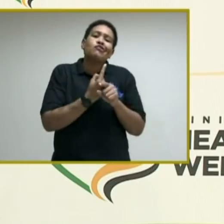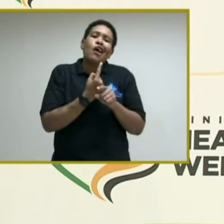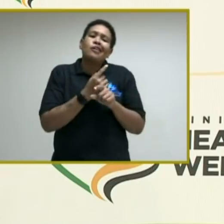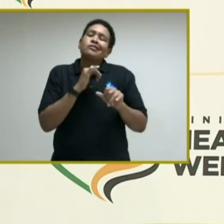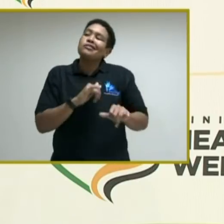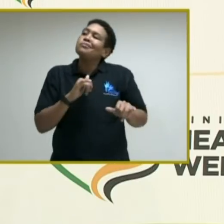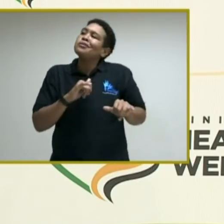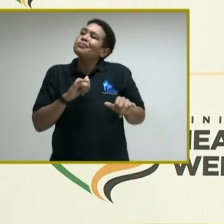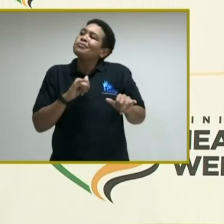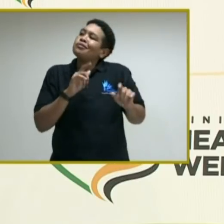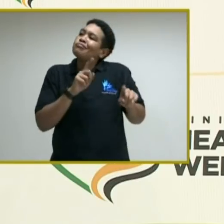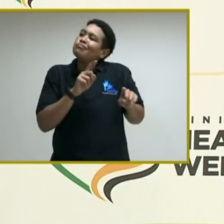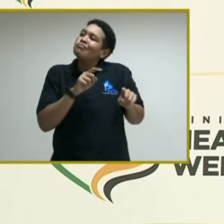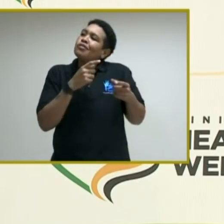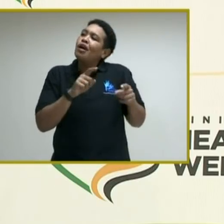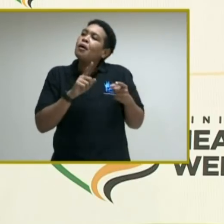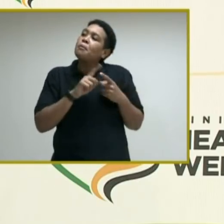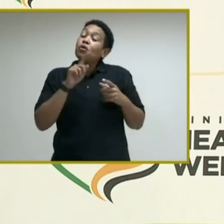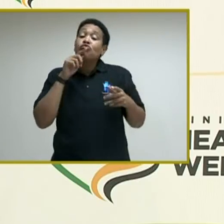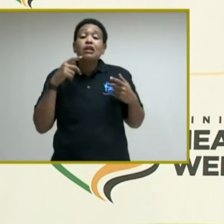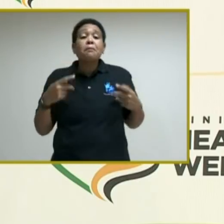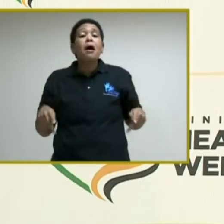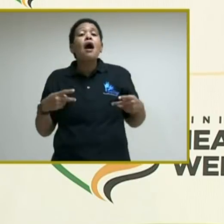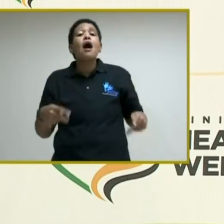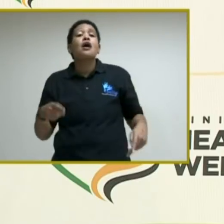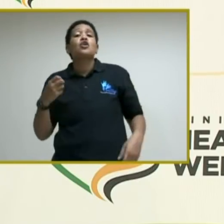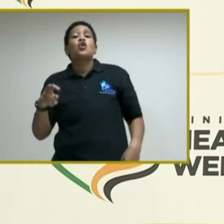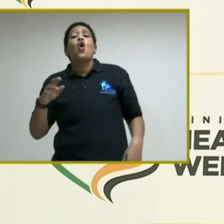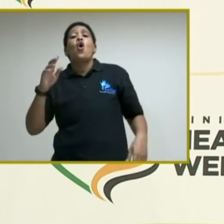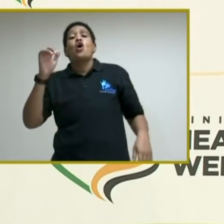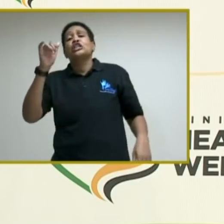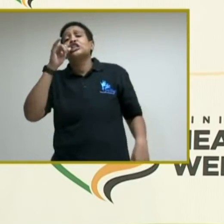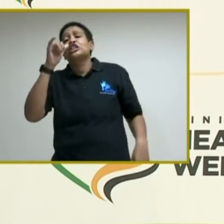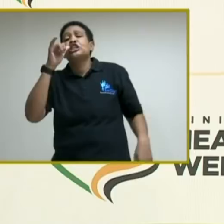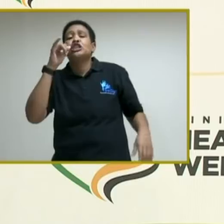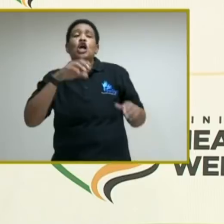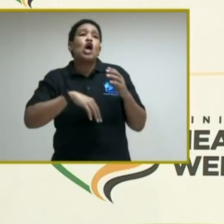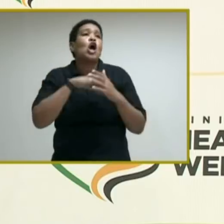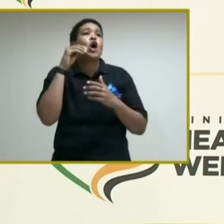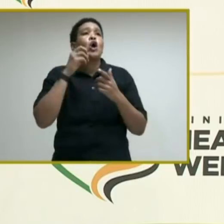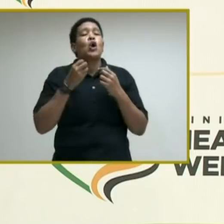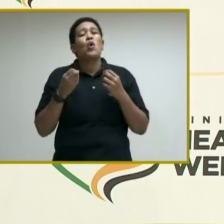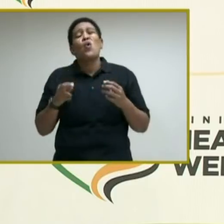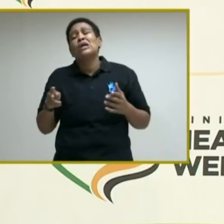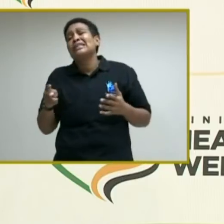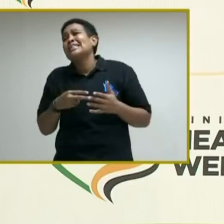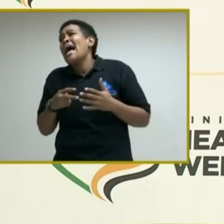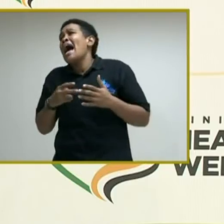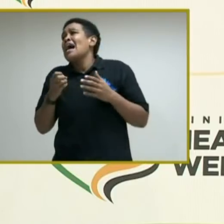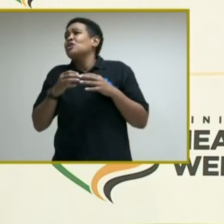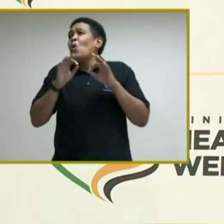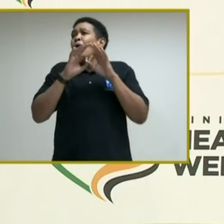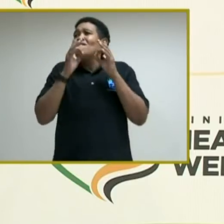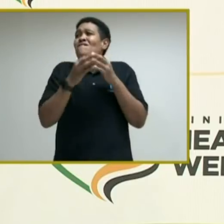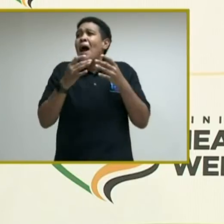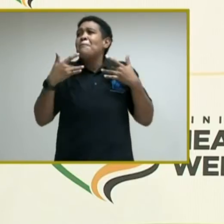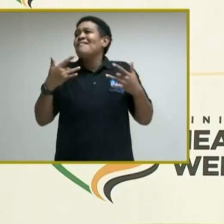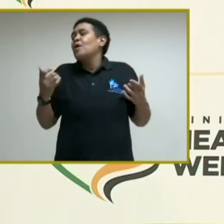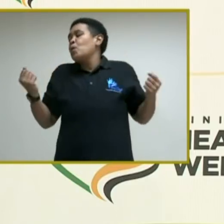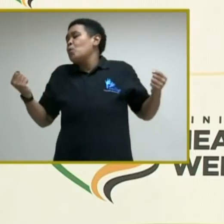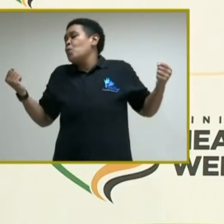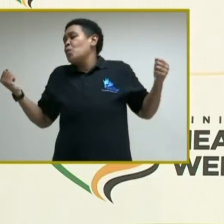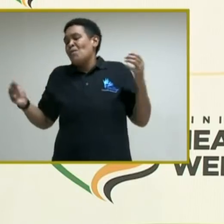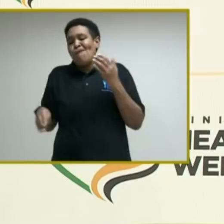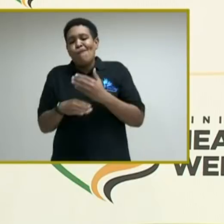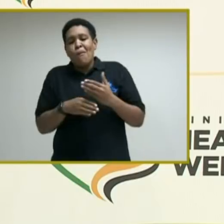pattern, or indeed to the parties, or to the round robins, or the dance, or whatever else, the family events, the football